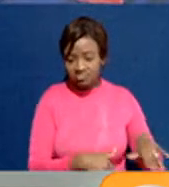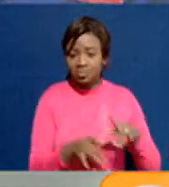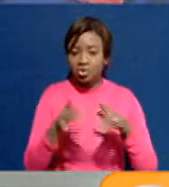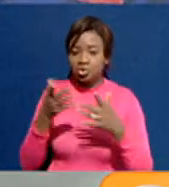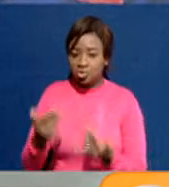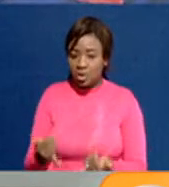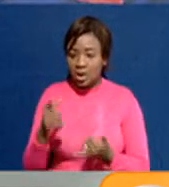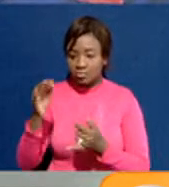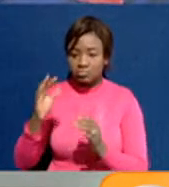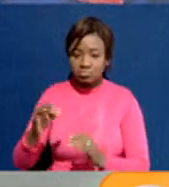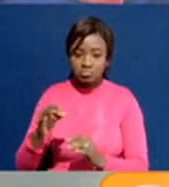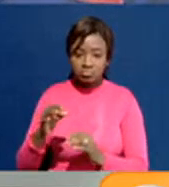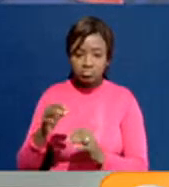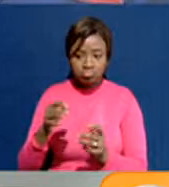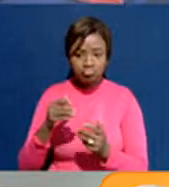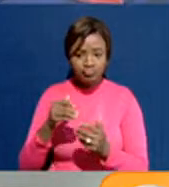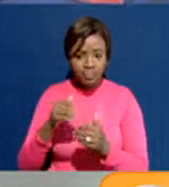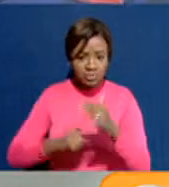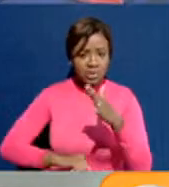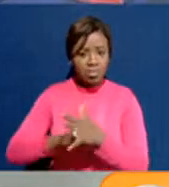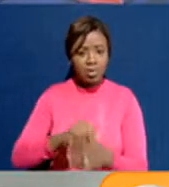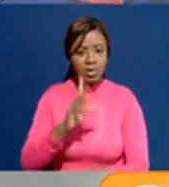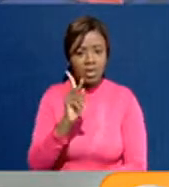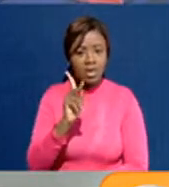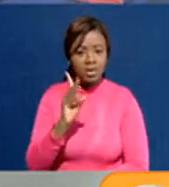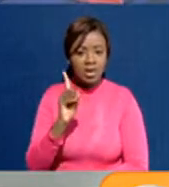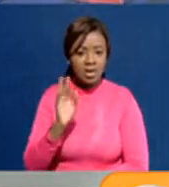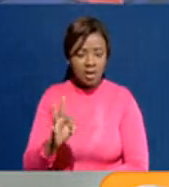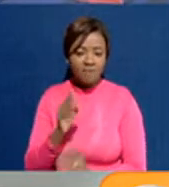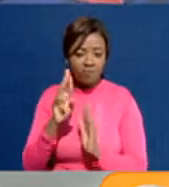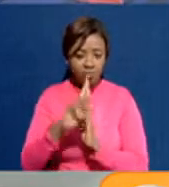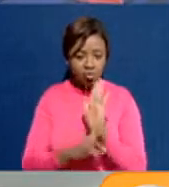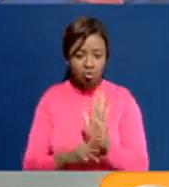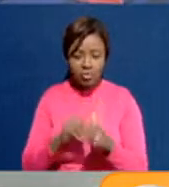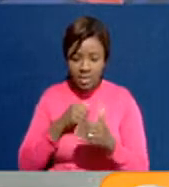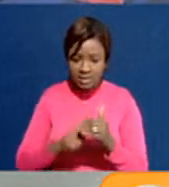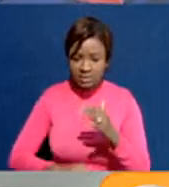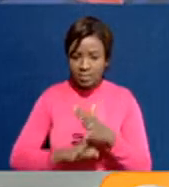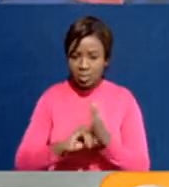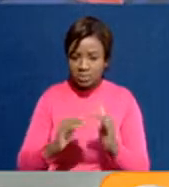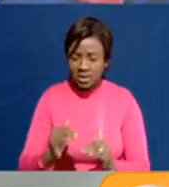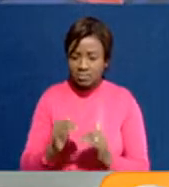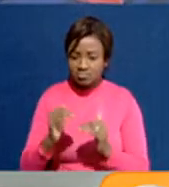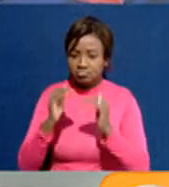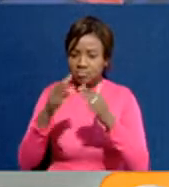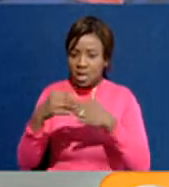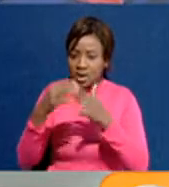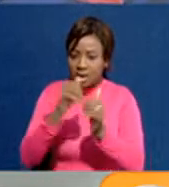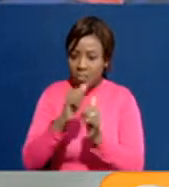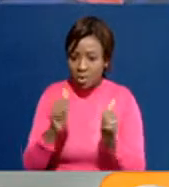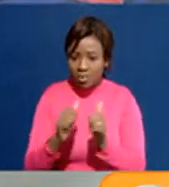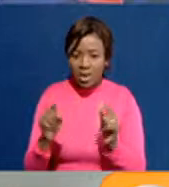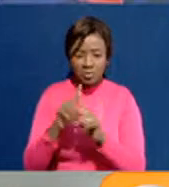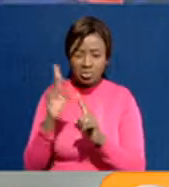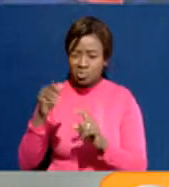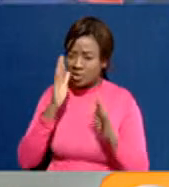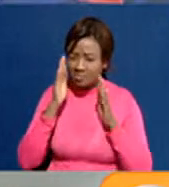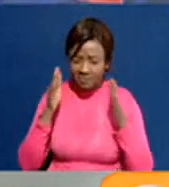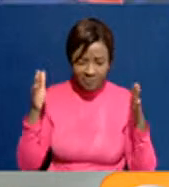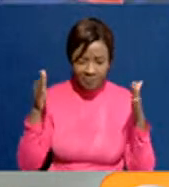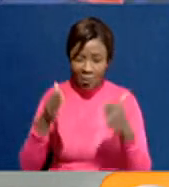KDF rules that promote alternate leadership within the KDF and went against